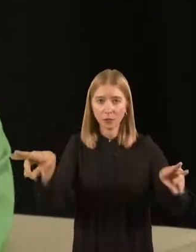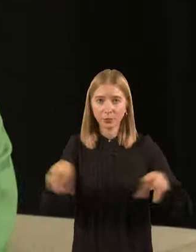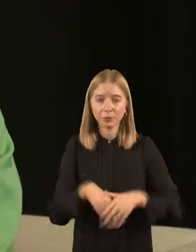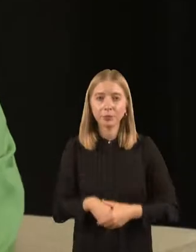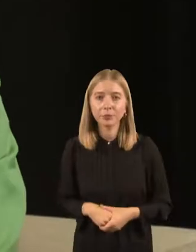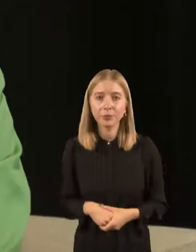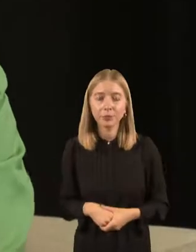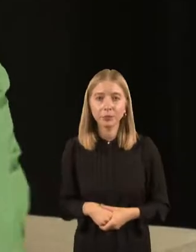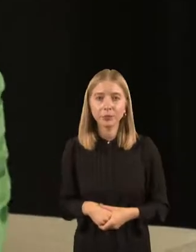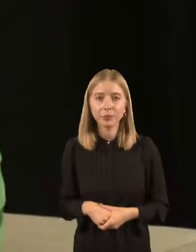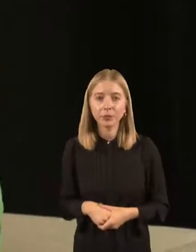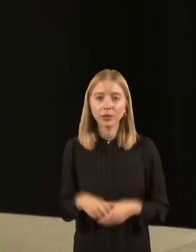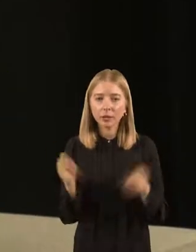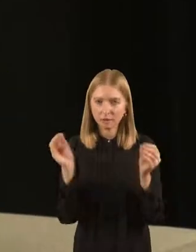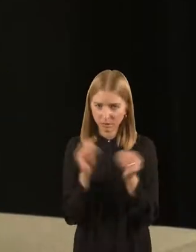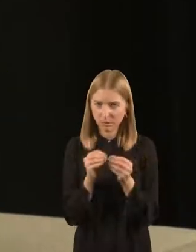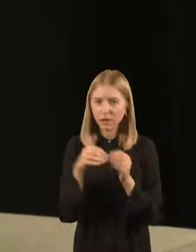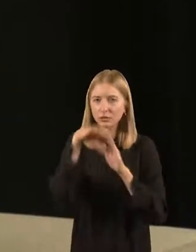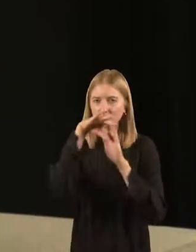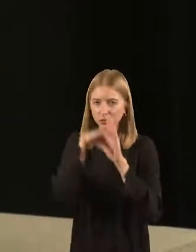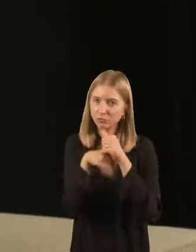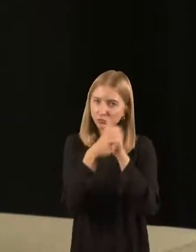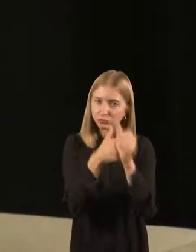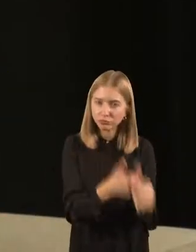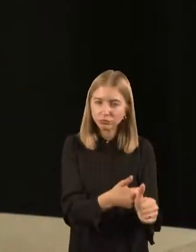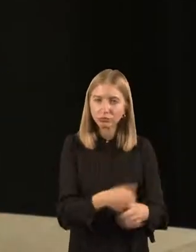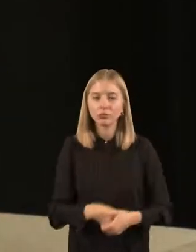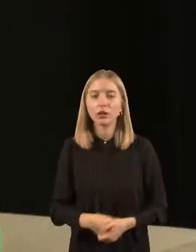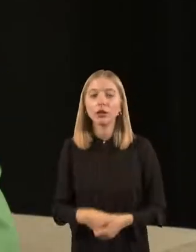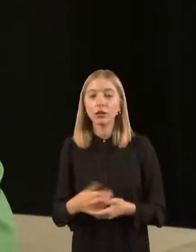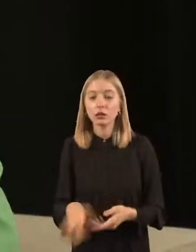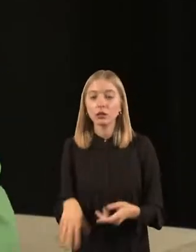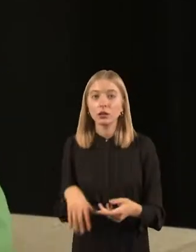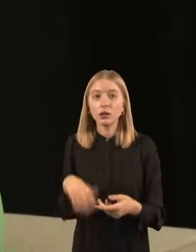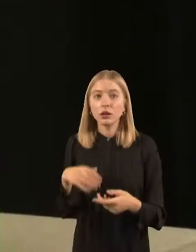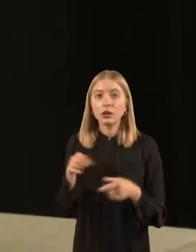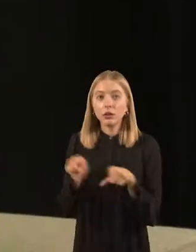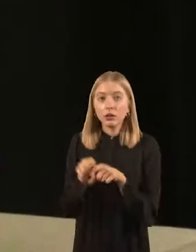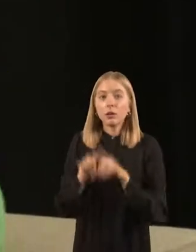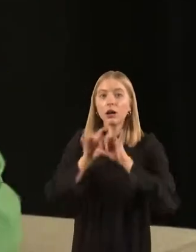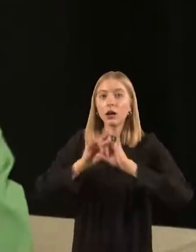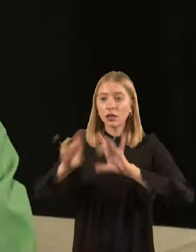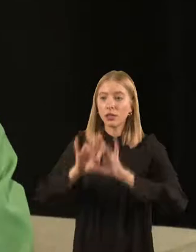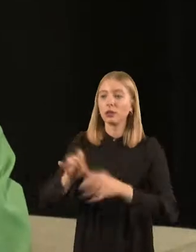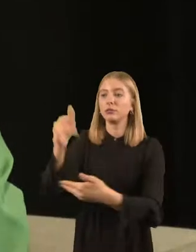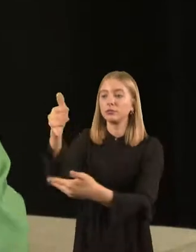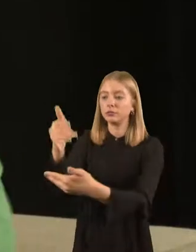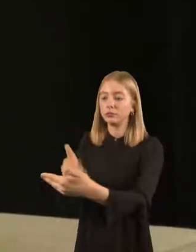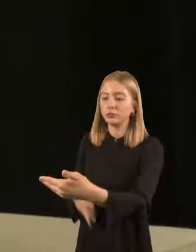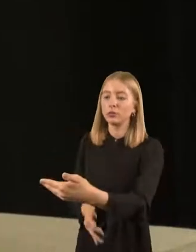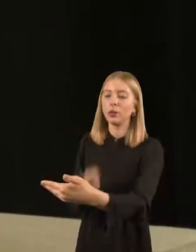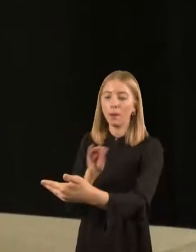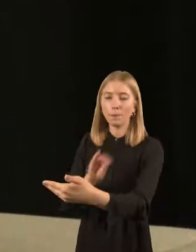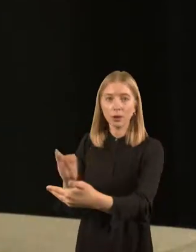the global attitude towards circularity. The review